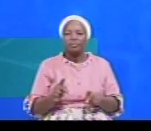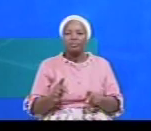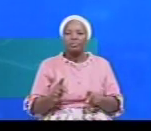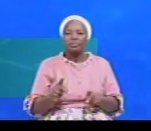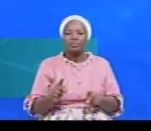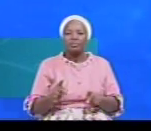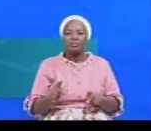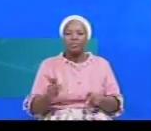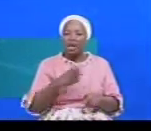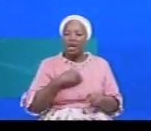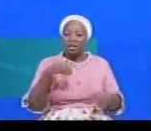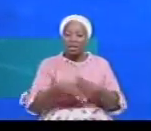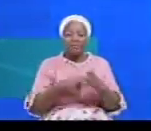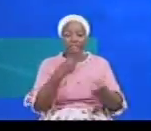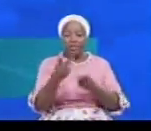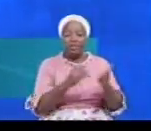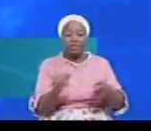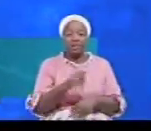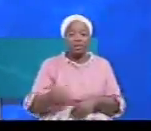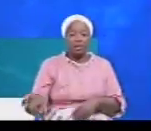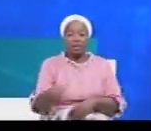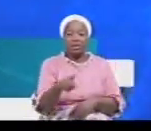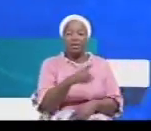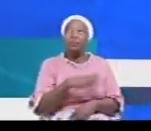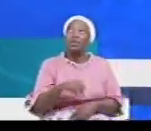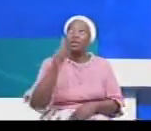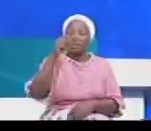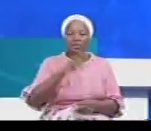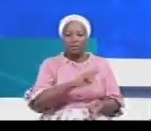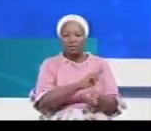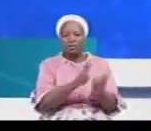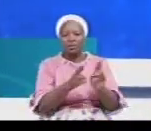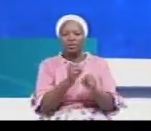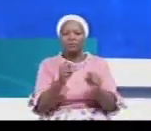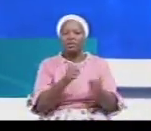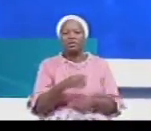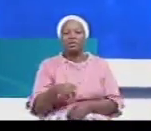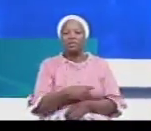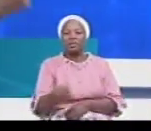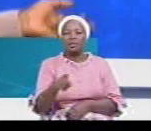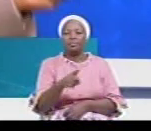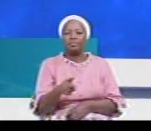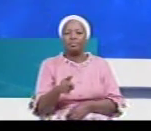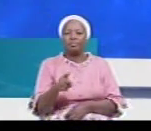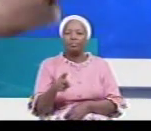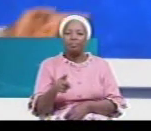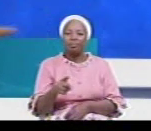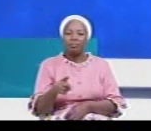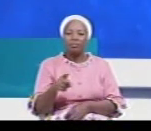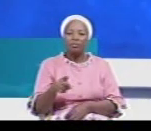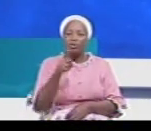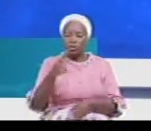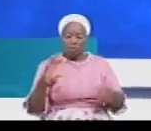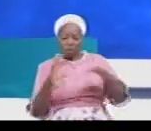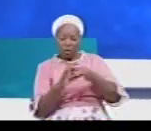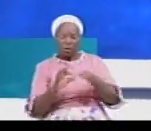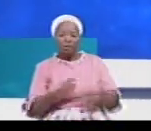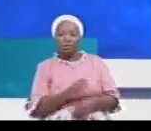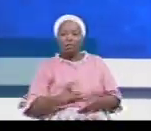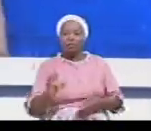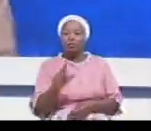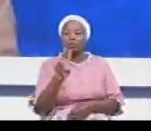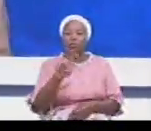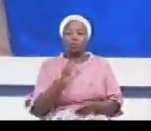And in visiting them, he redeems them. You connect those two words together.